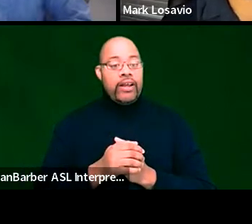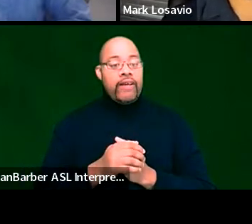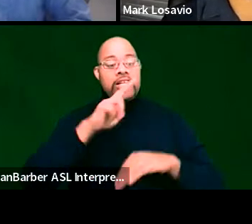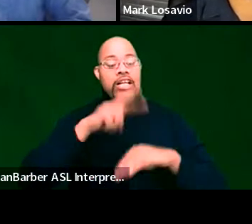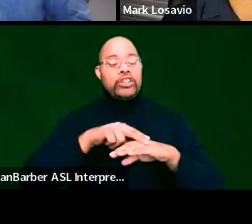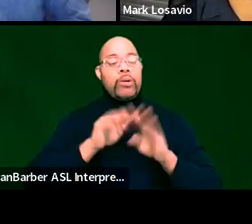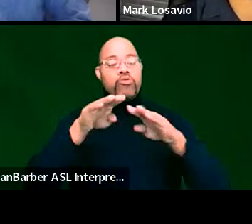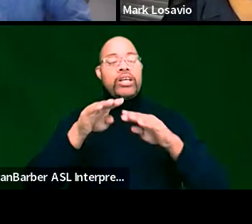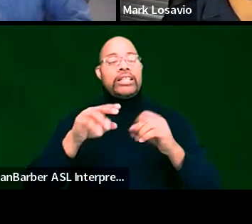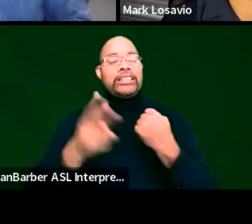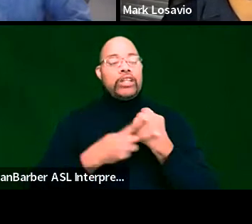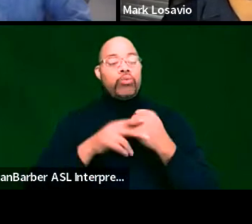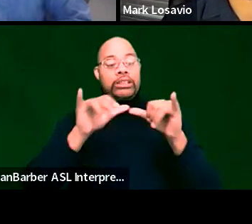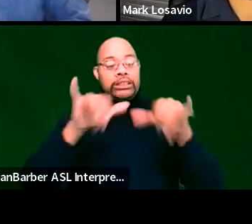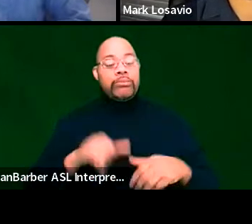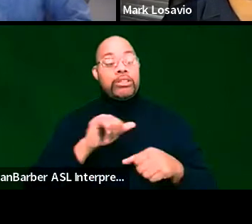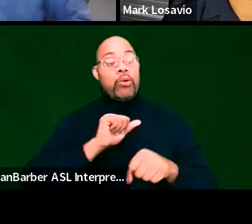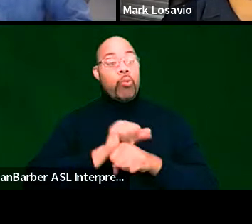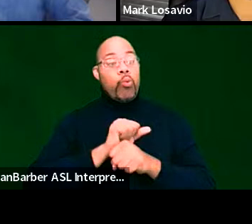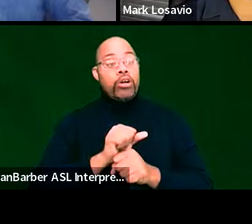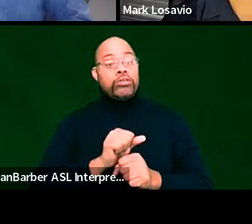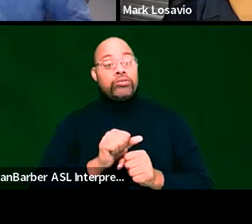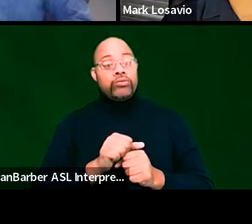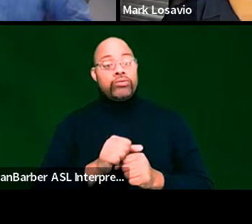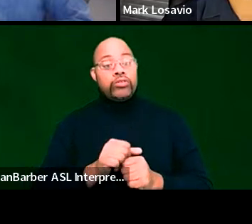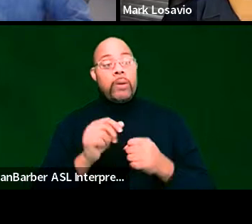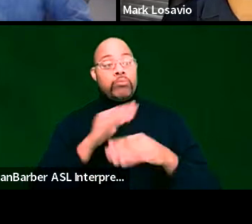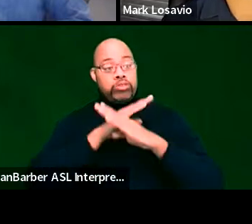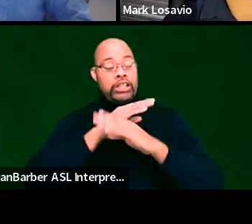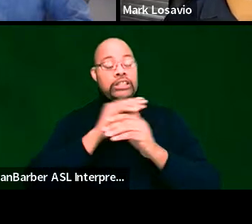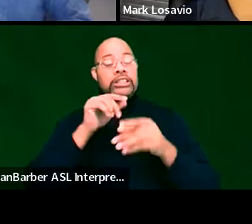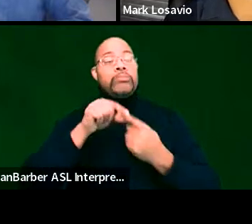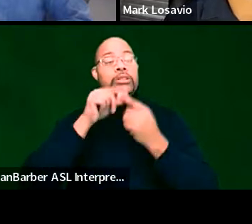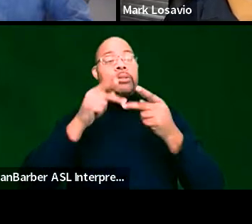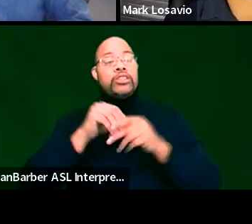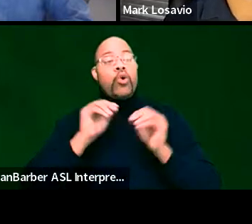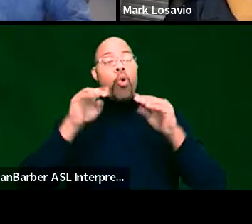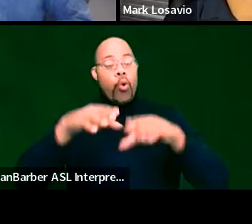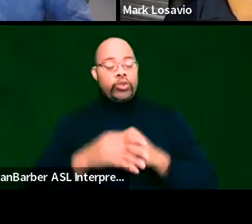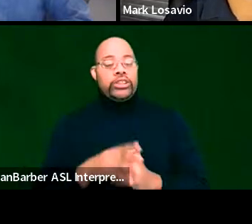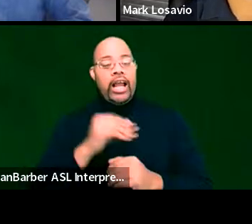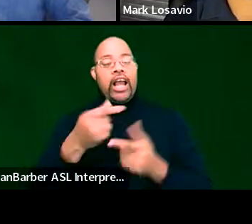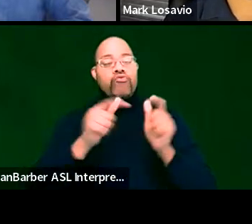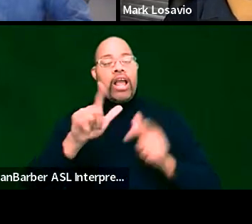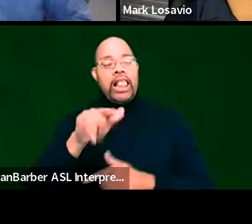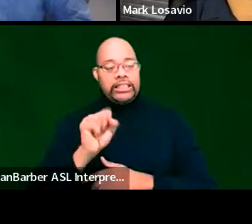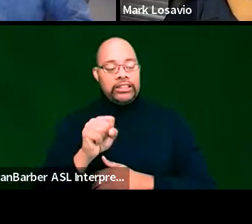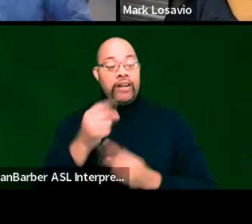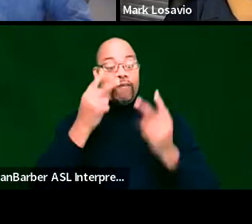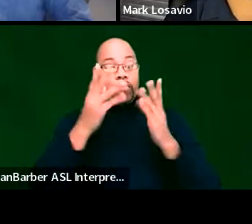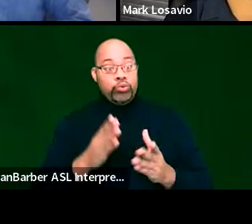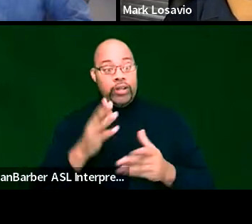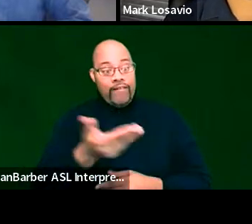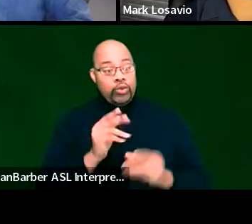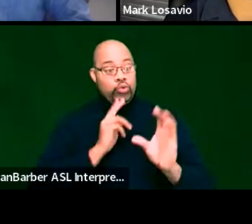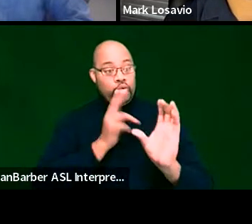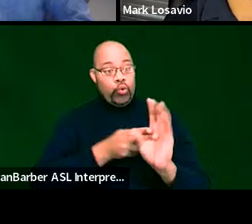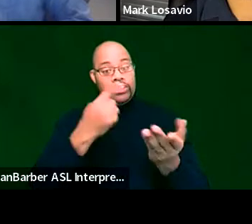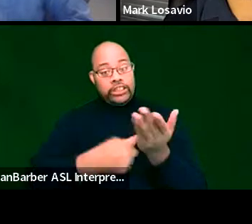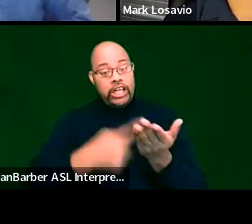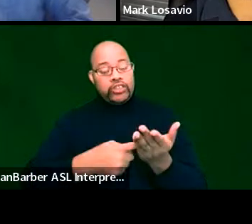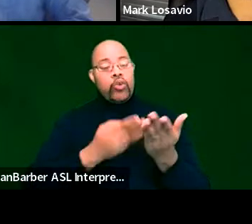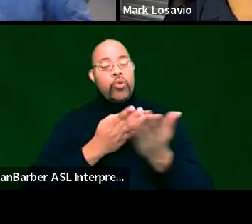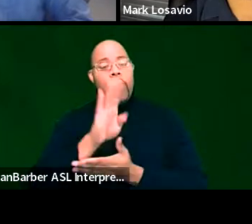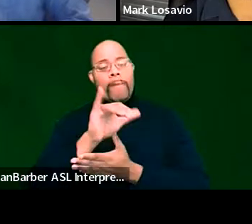Sanctuary System, which works to project special places in the oceans and Great Lakes. Viewers are invited to join the discussion